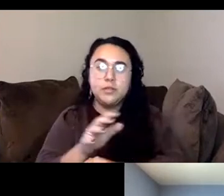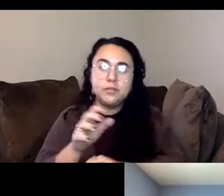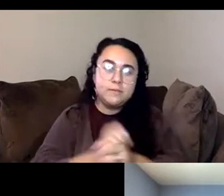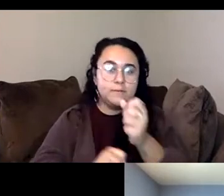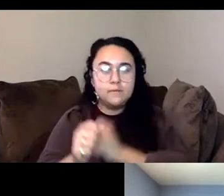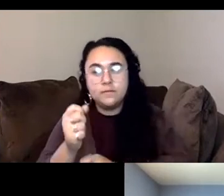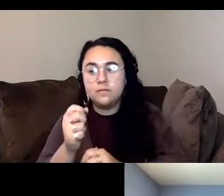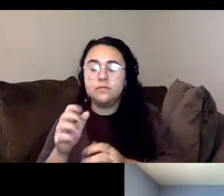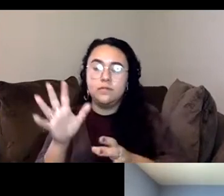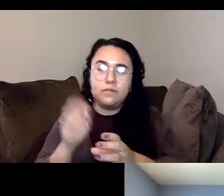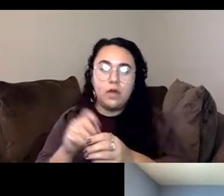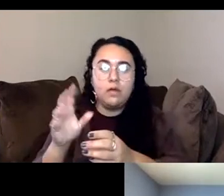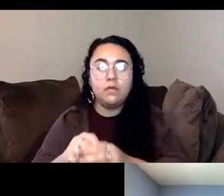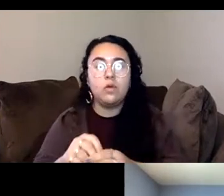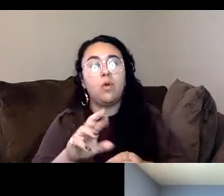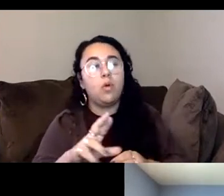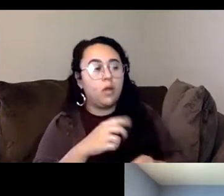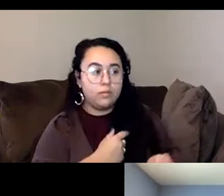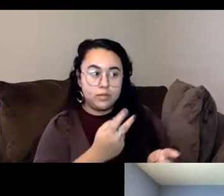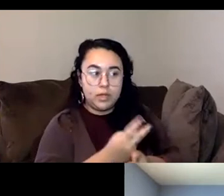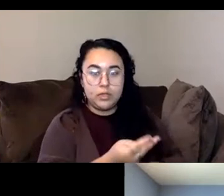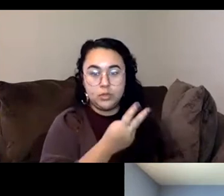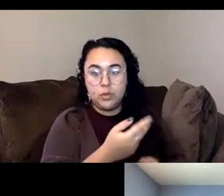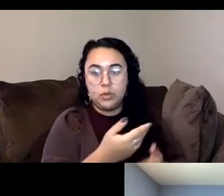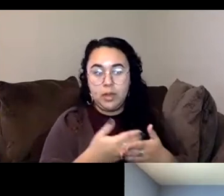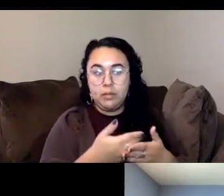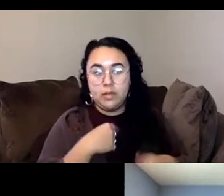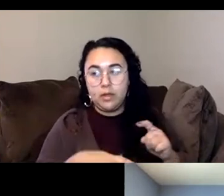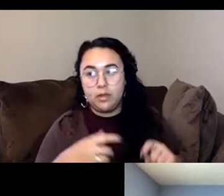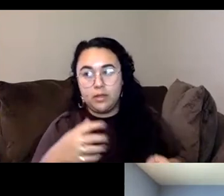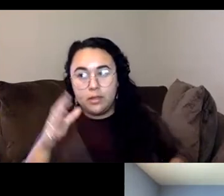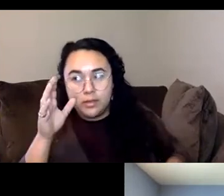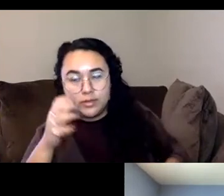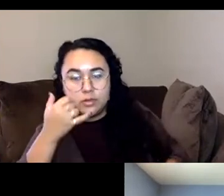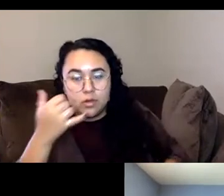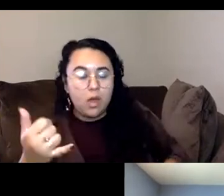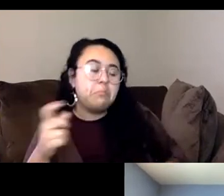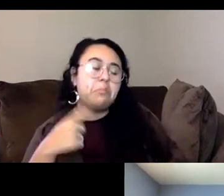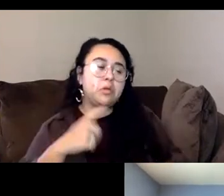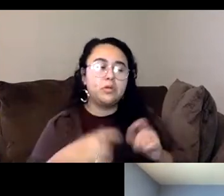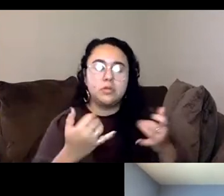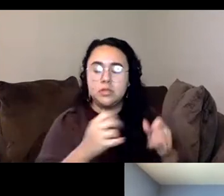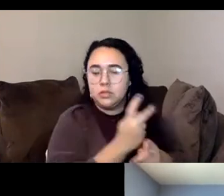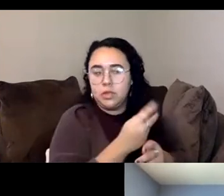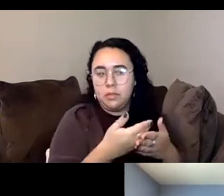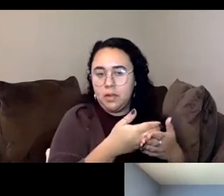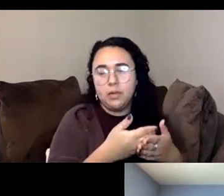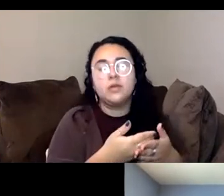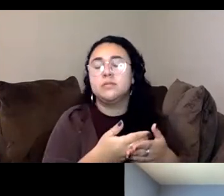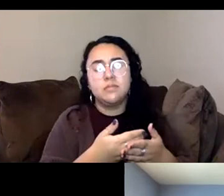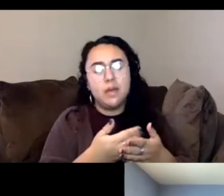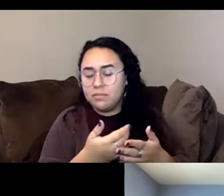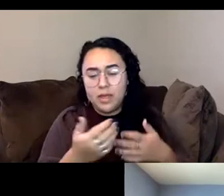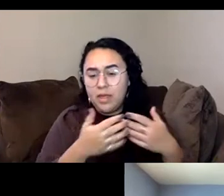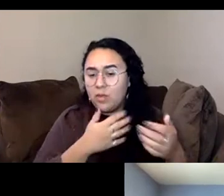like dealing with 2 young babies and couldn't even join phone calls. But I just continue to find ways to get involved,